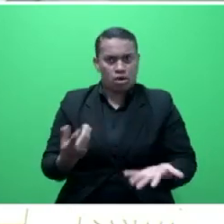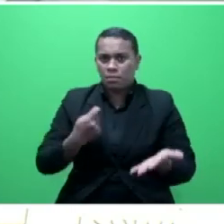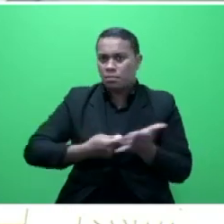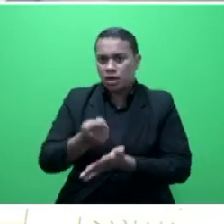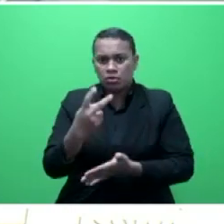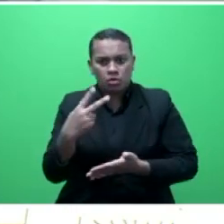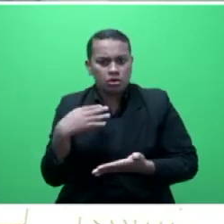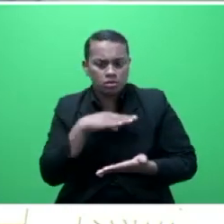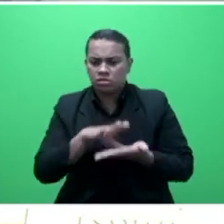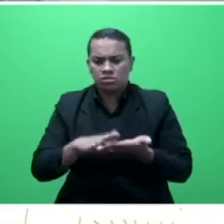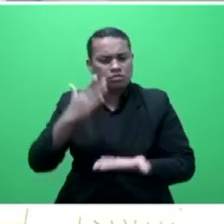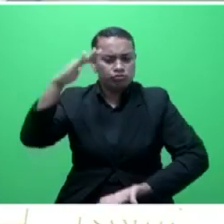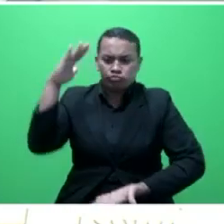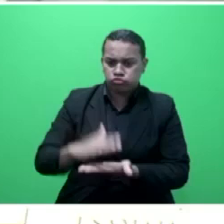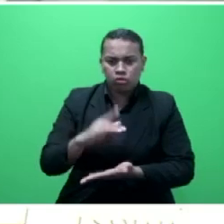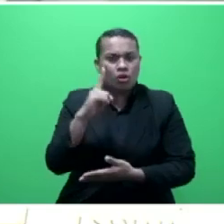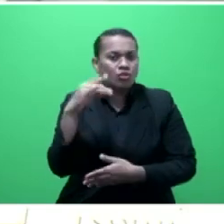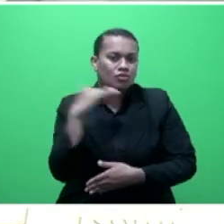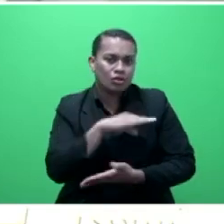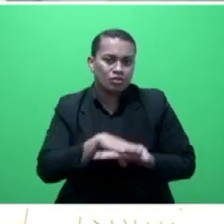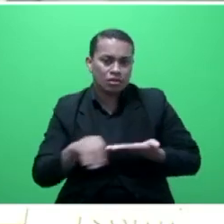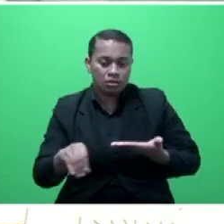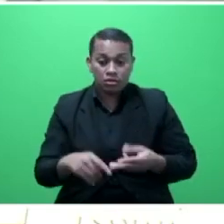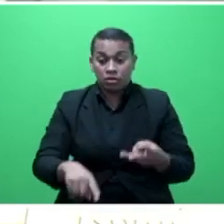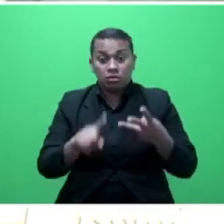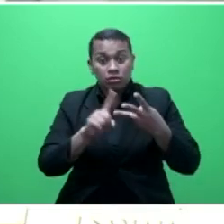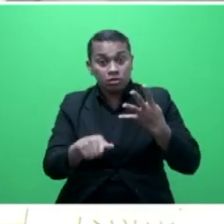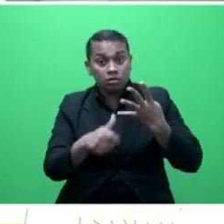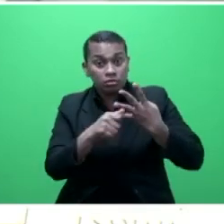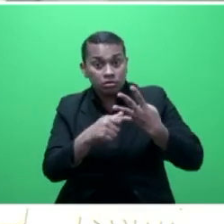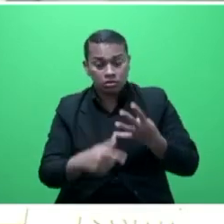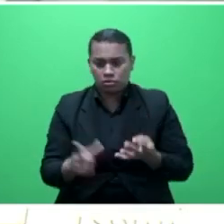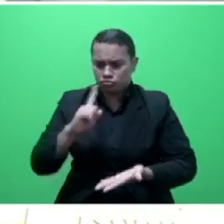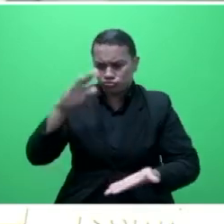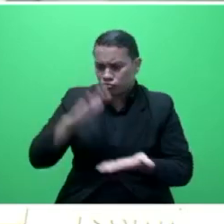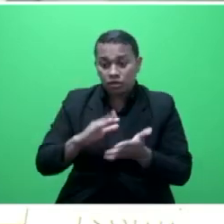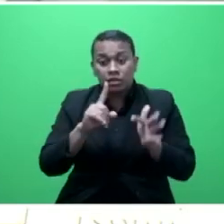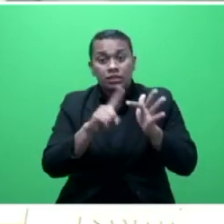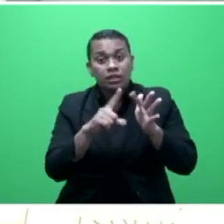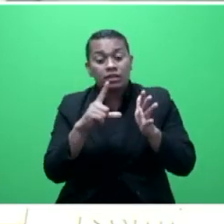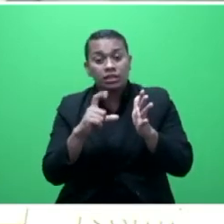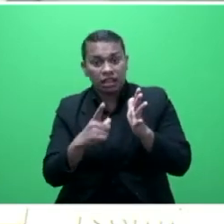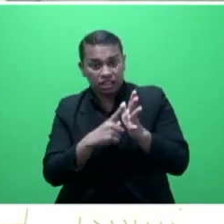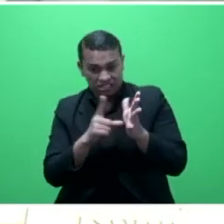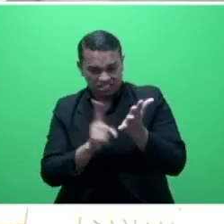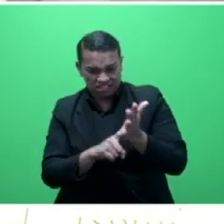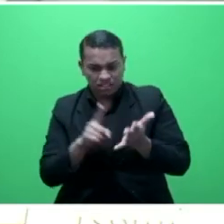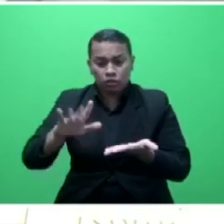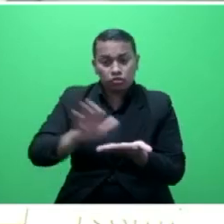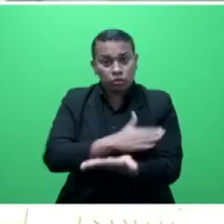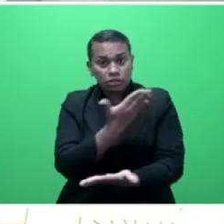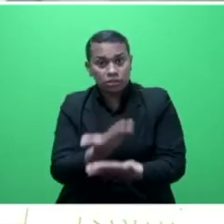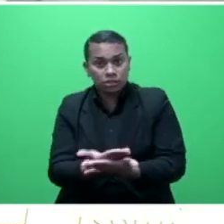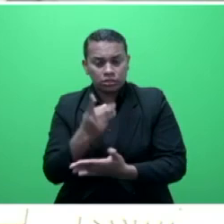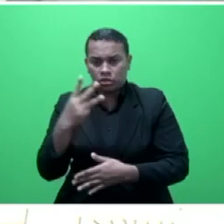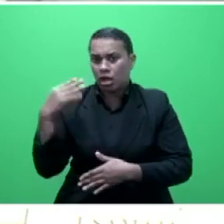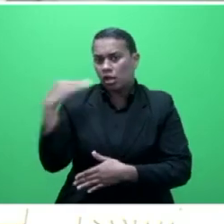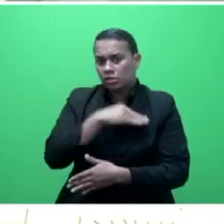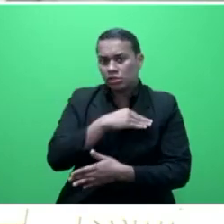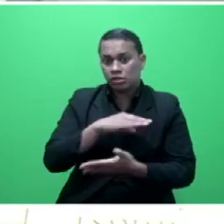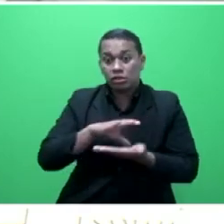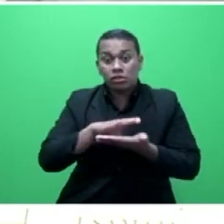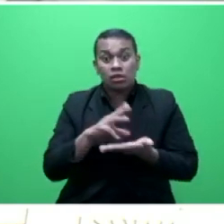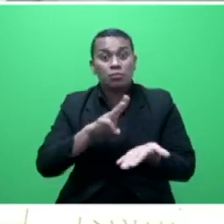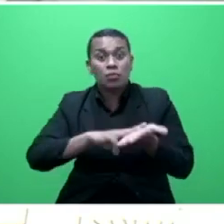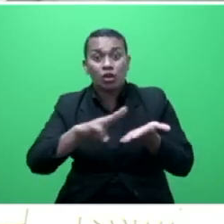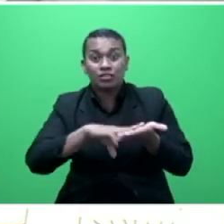$100. For the reduced ECAL, the turnover threshold is now $3 million annually, more than double the